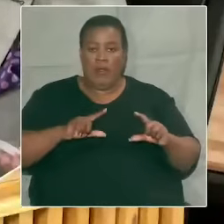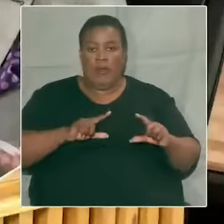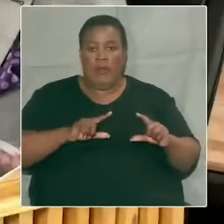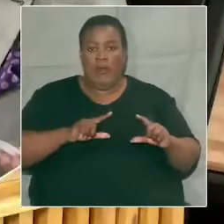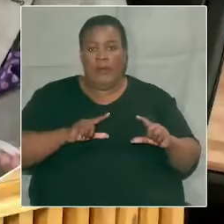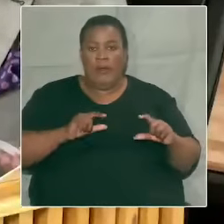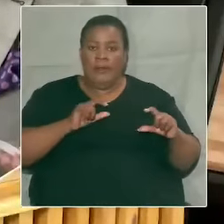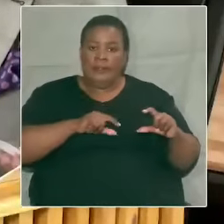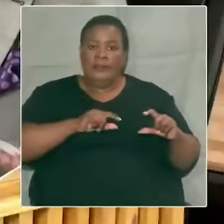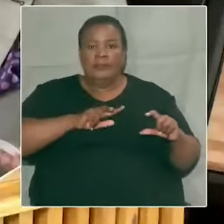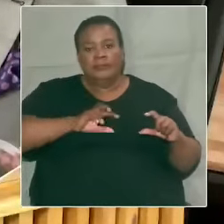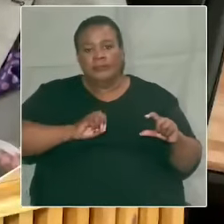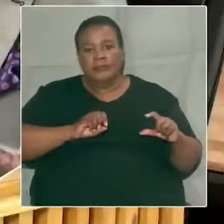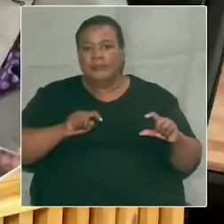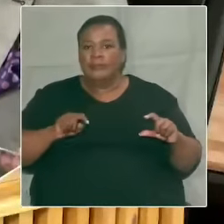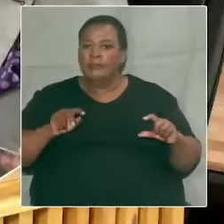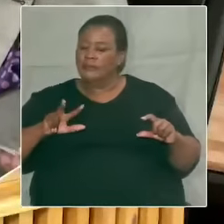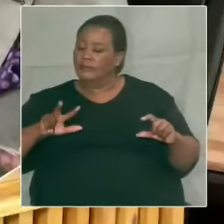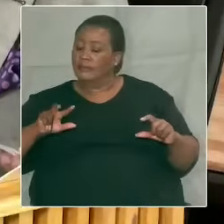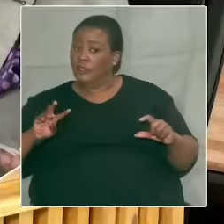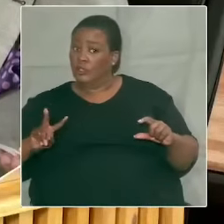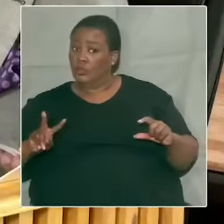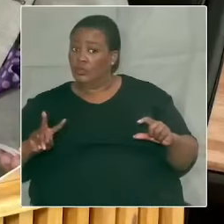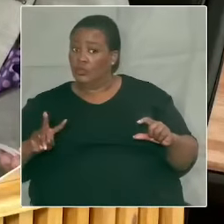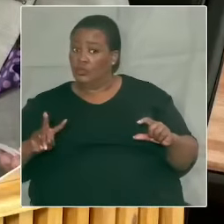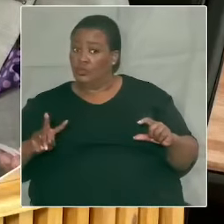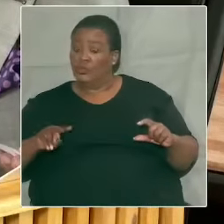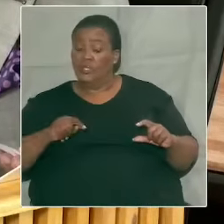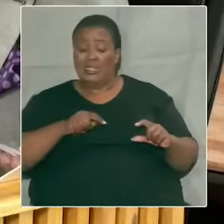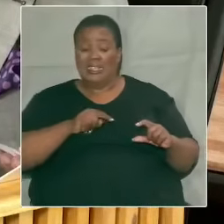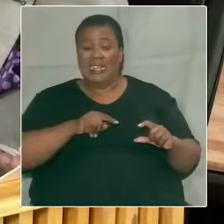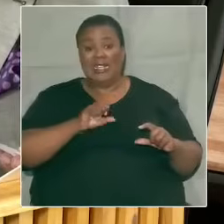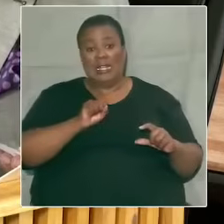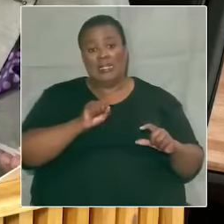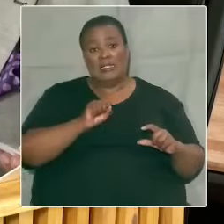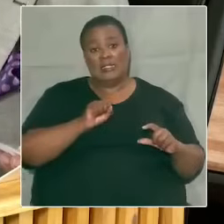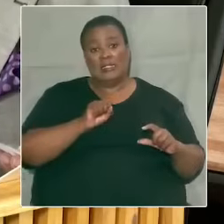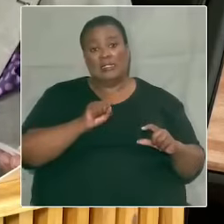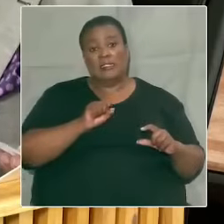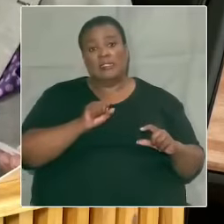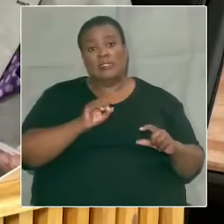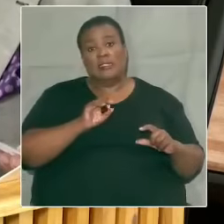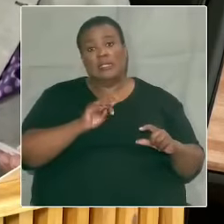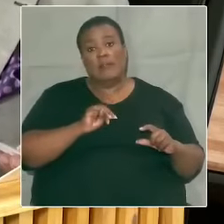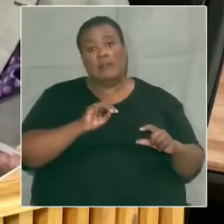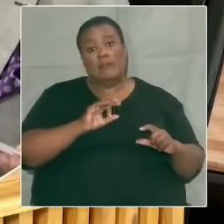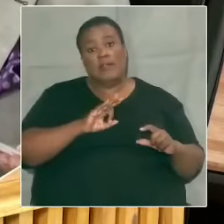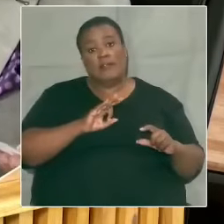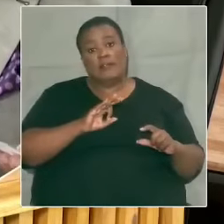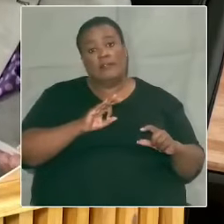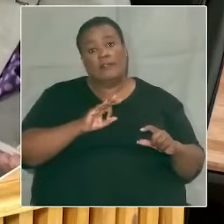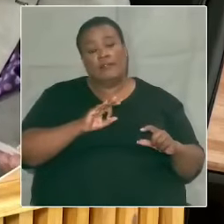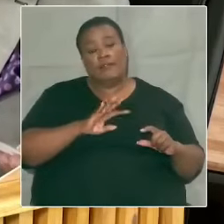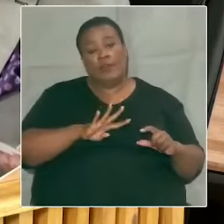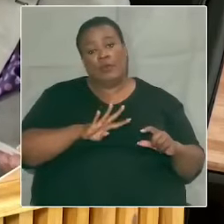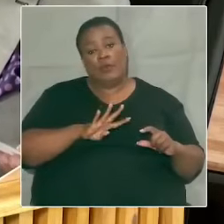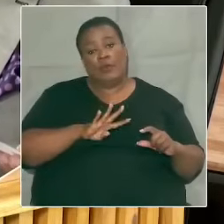81 to 82. That SFM4 is the document at